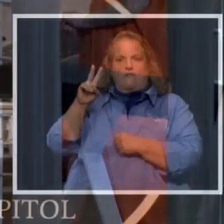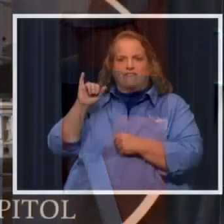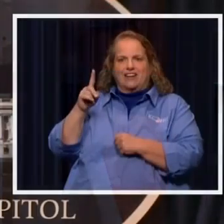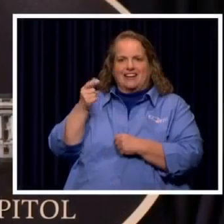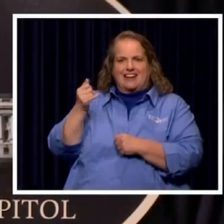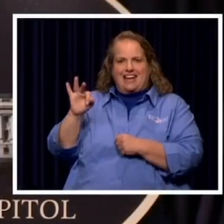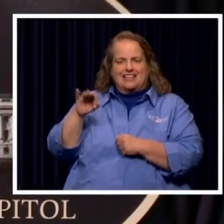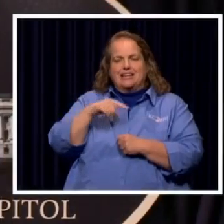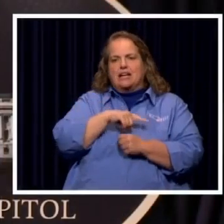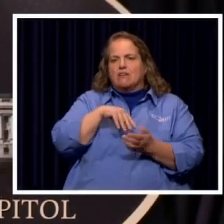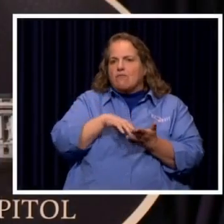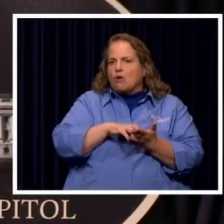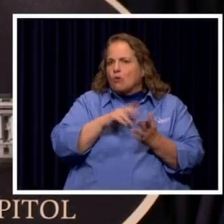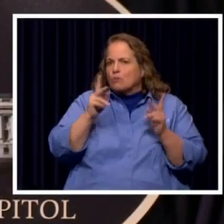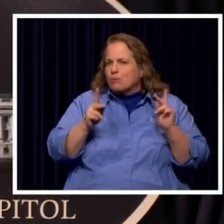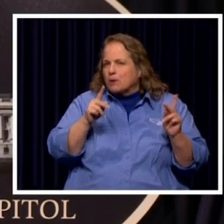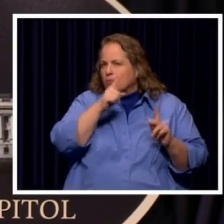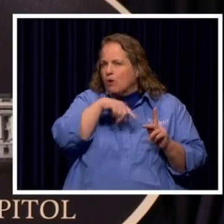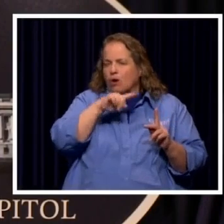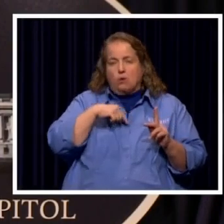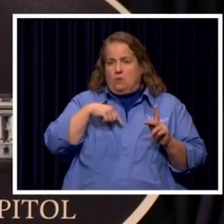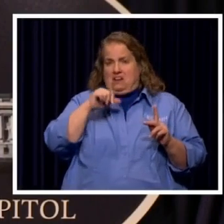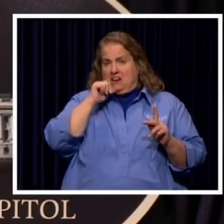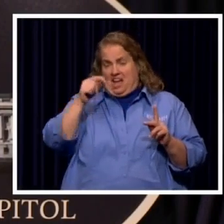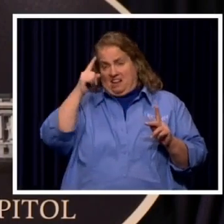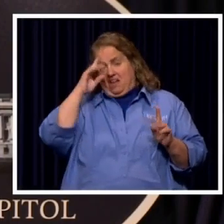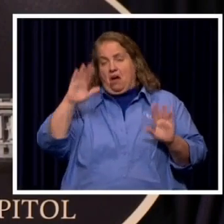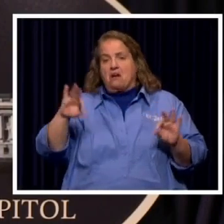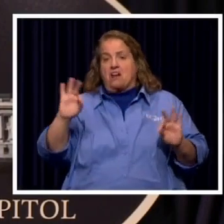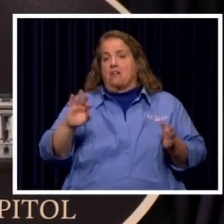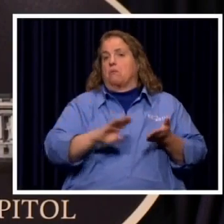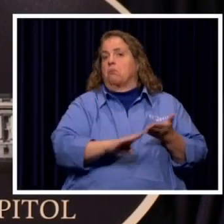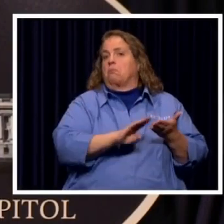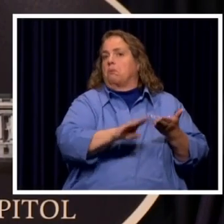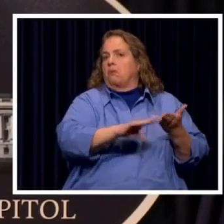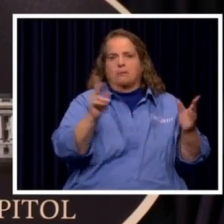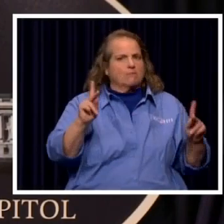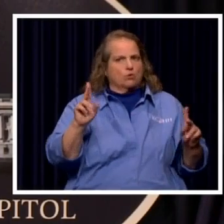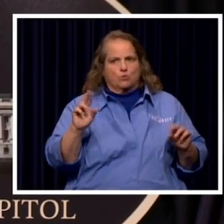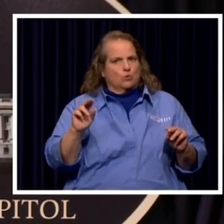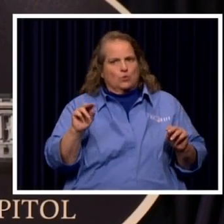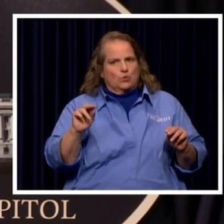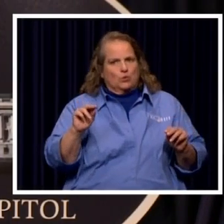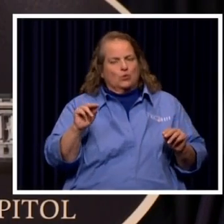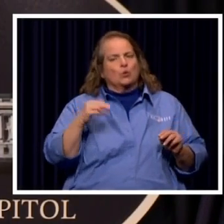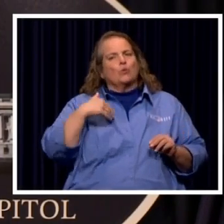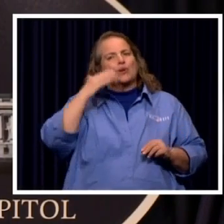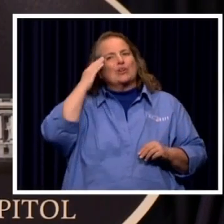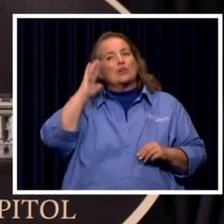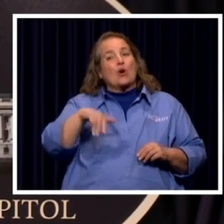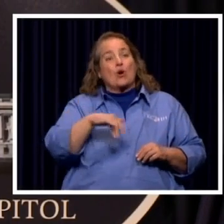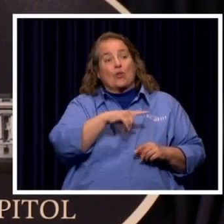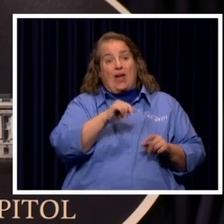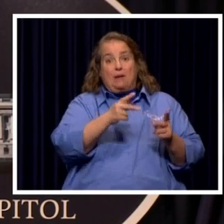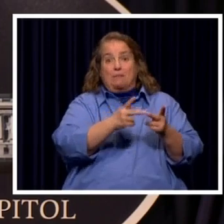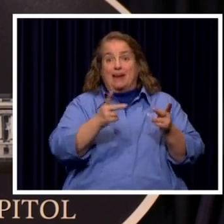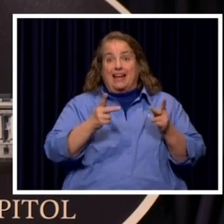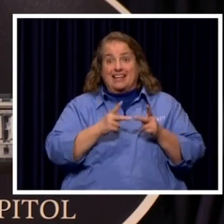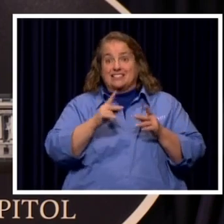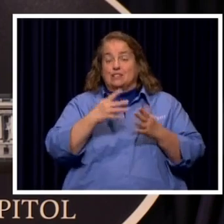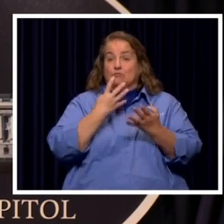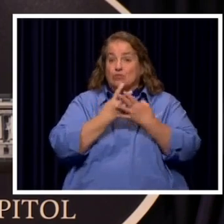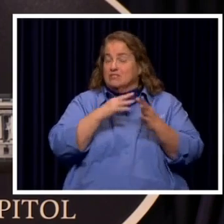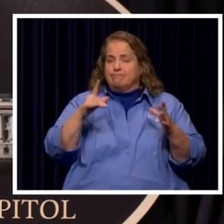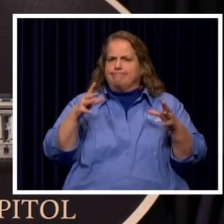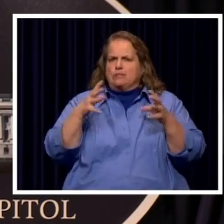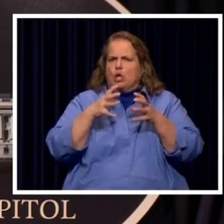we take lightly, but we know that this virus can get in these facilities. And we're taking similar